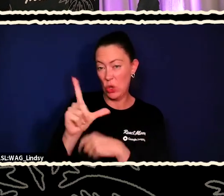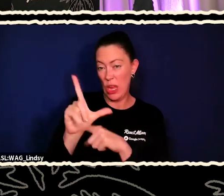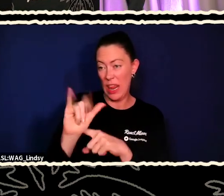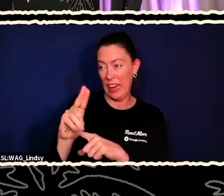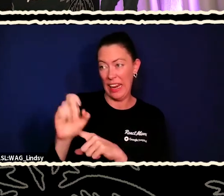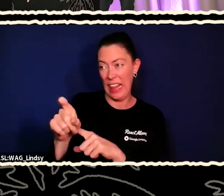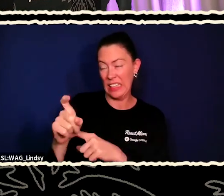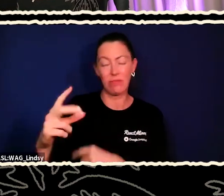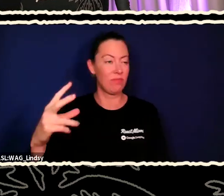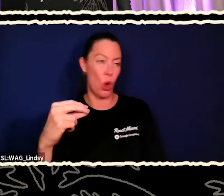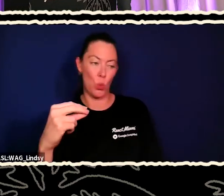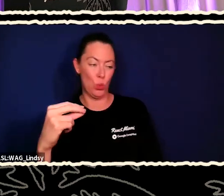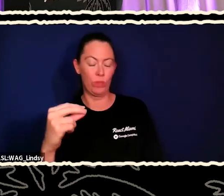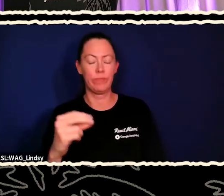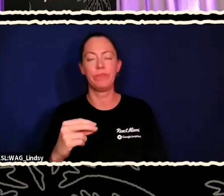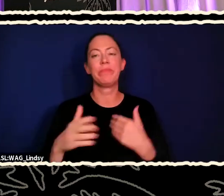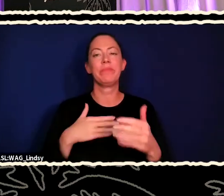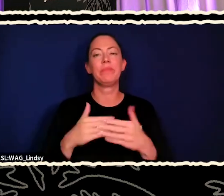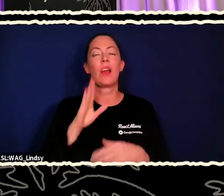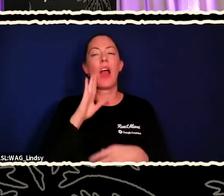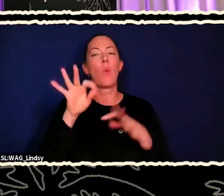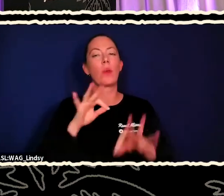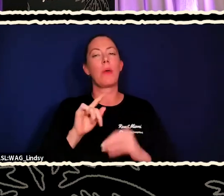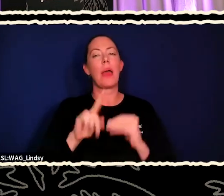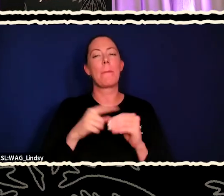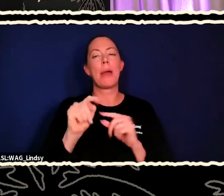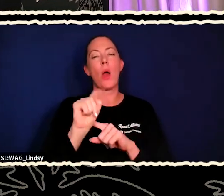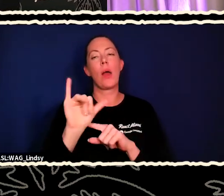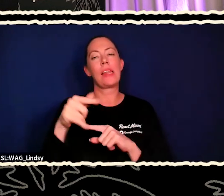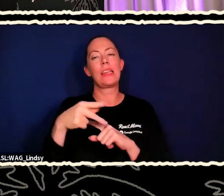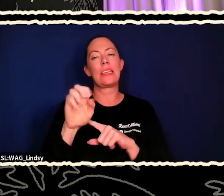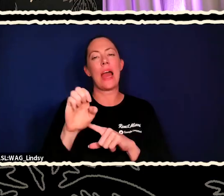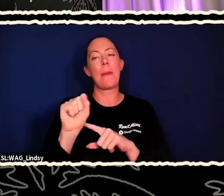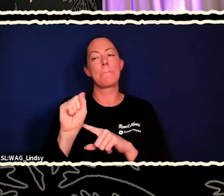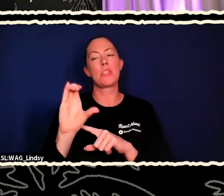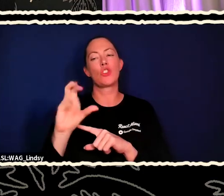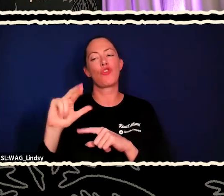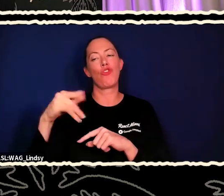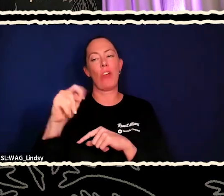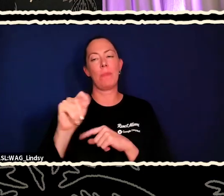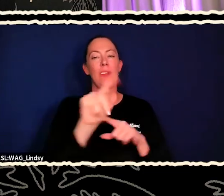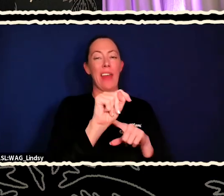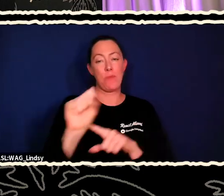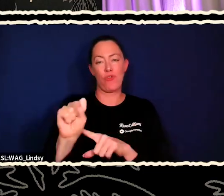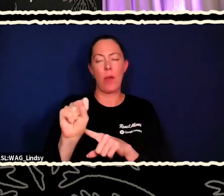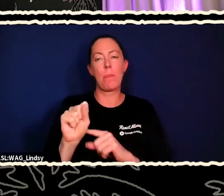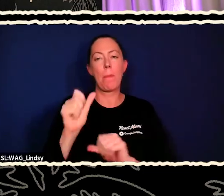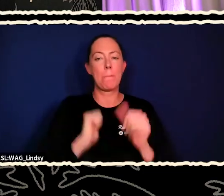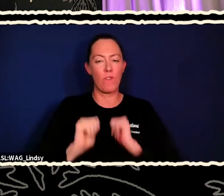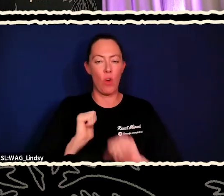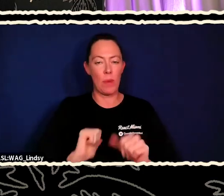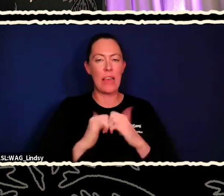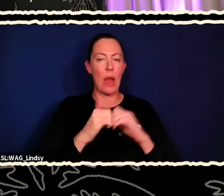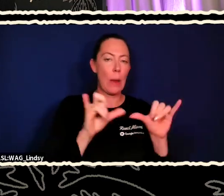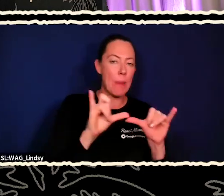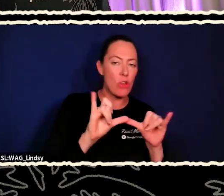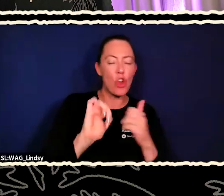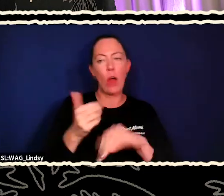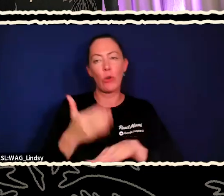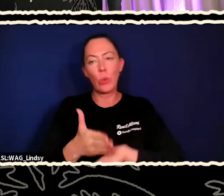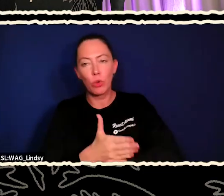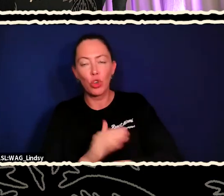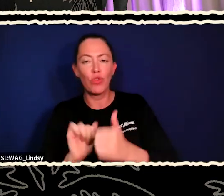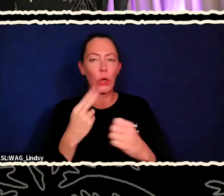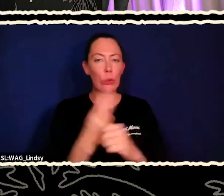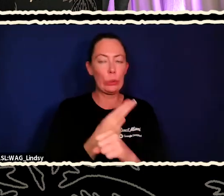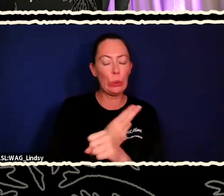OK, here we go. So I'm here to tell you about TypeScript performance, what it is, how to measure it, then improve it, and keep it that way. Along the way, I'm going to tell you why you should care